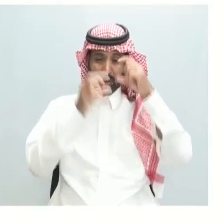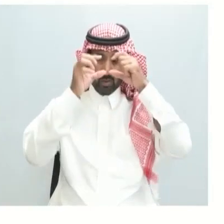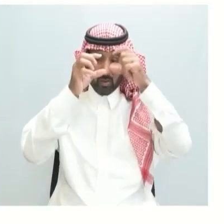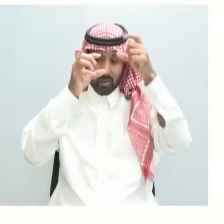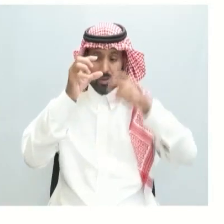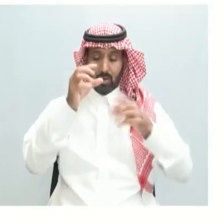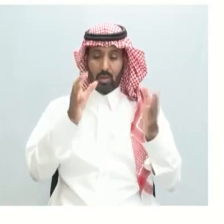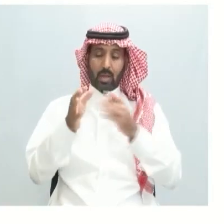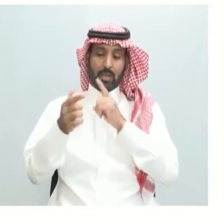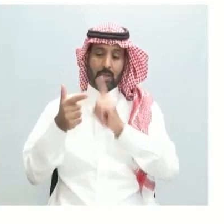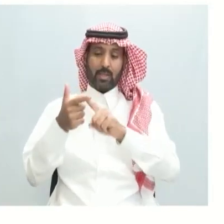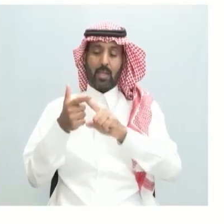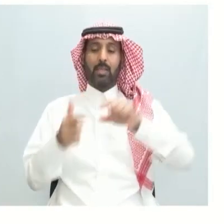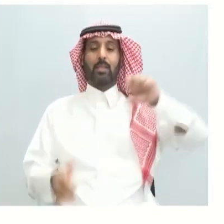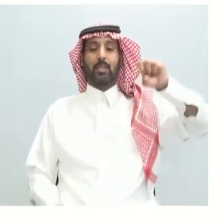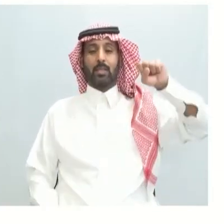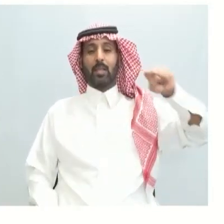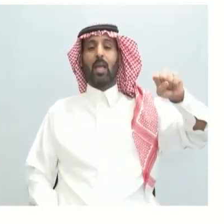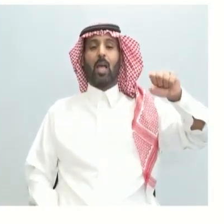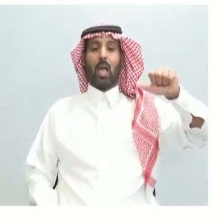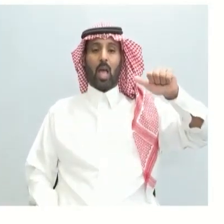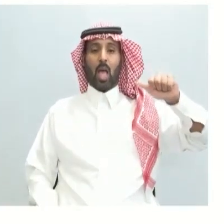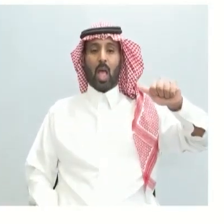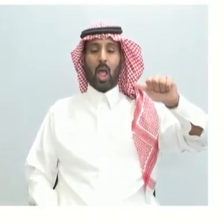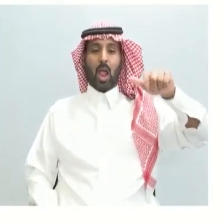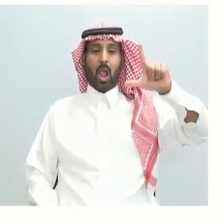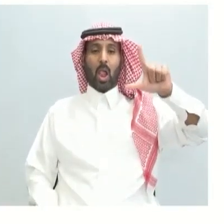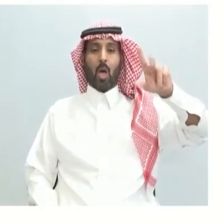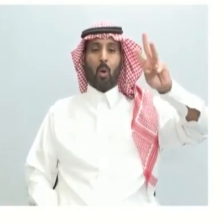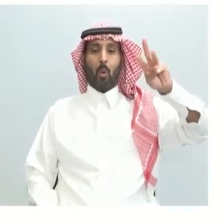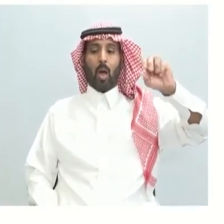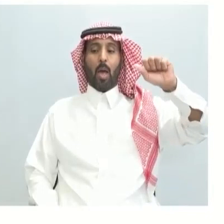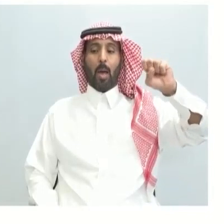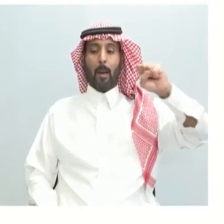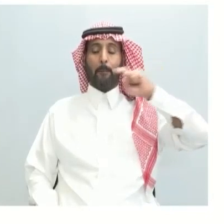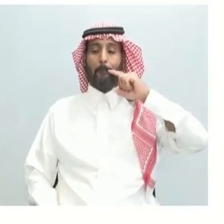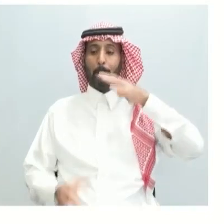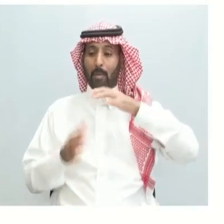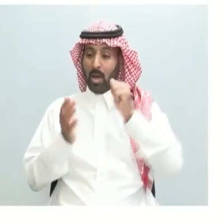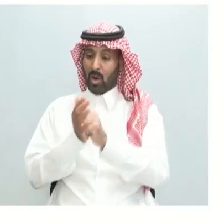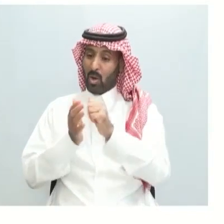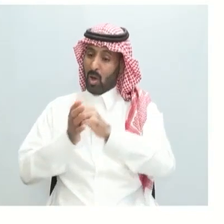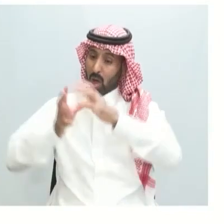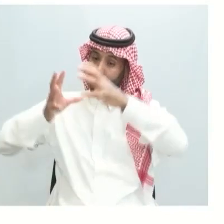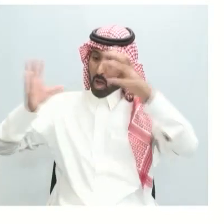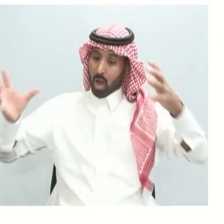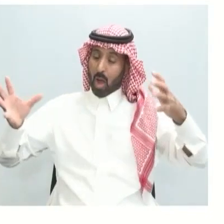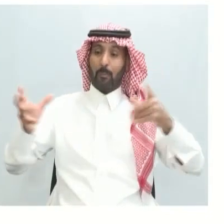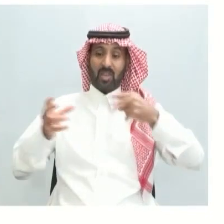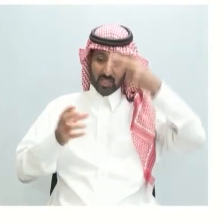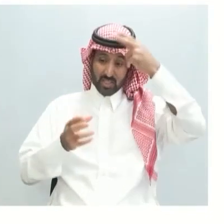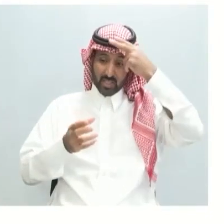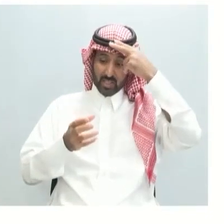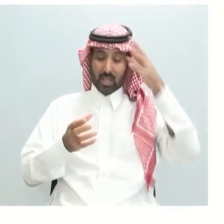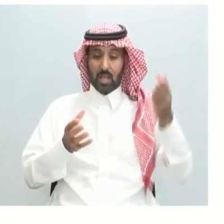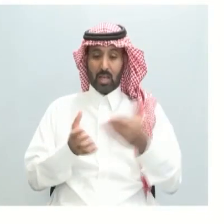Salwa Palace, KSA. Let's listen to it. Salwa Palace, KSA. Salwa Palace is